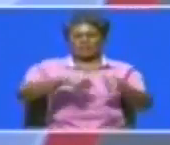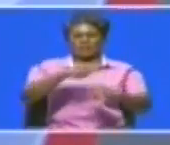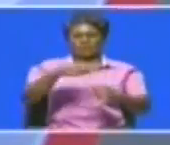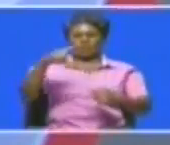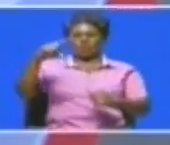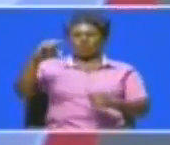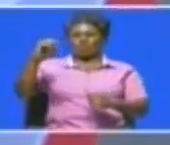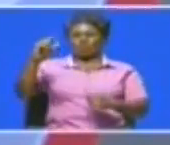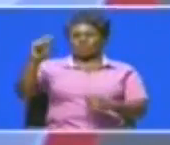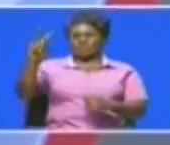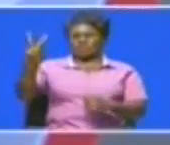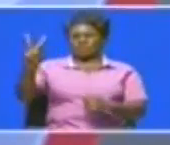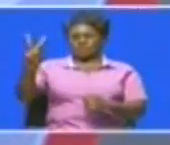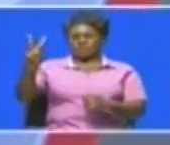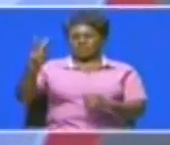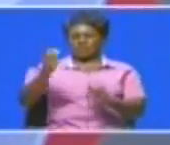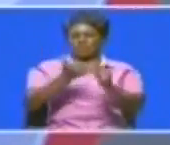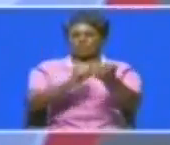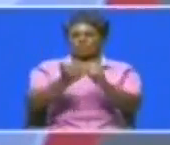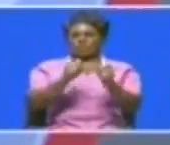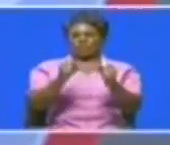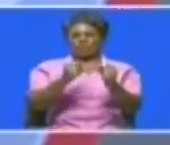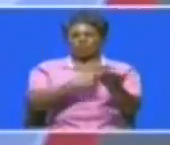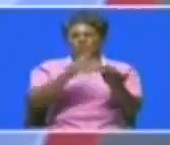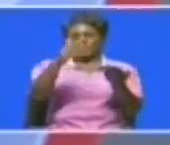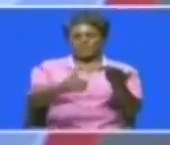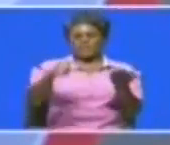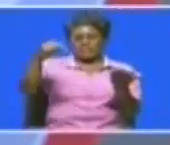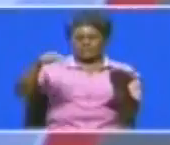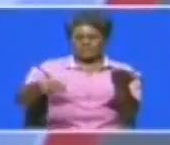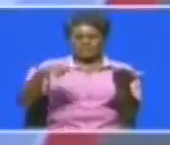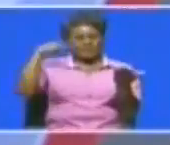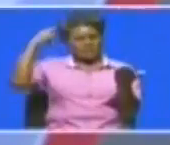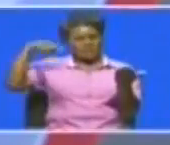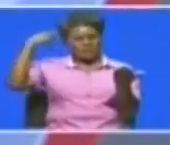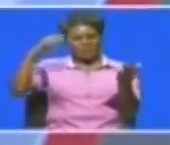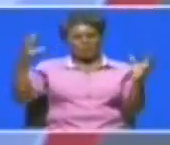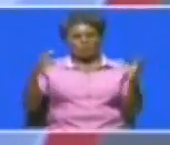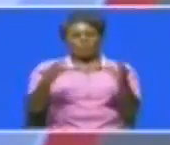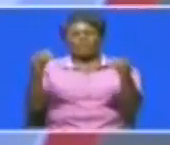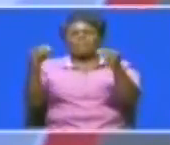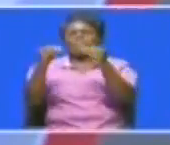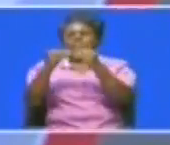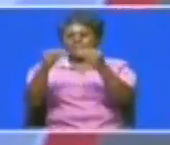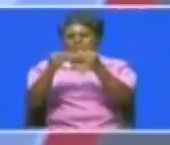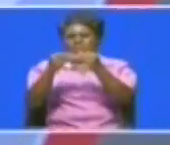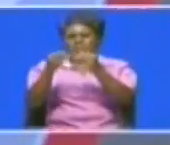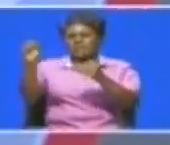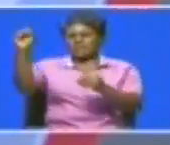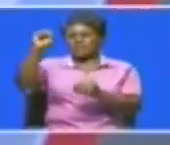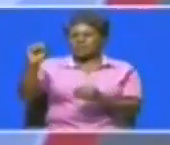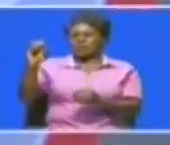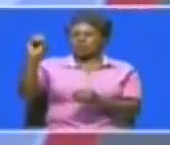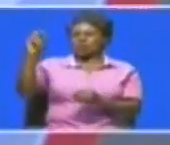GoTV Shield semi-finals take center stage this weekend as Kariobangi Sharks lock horns with Sony